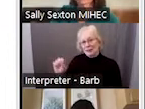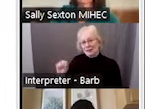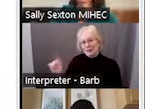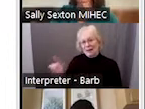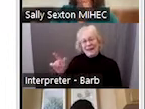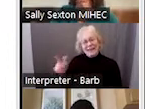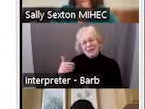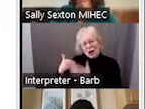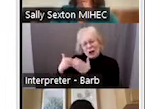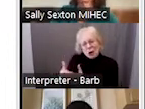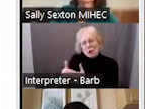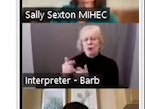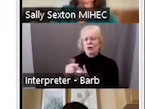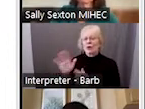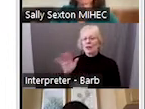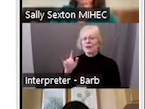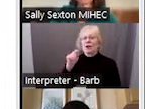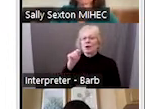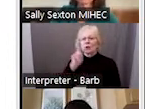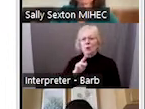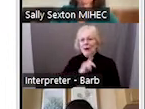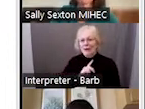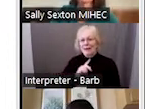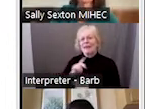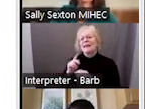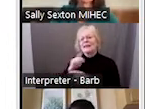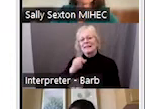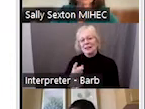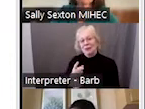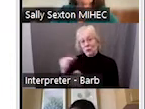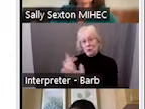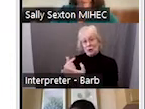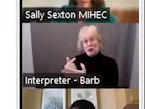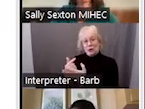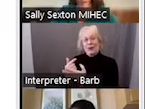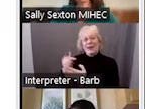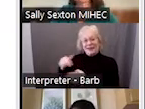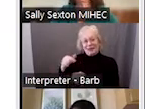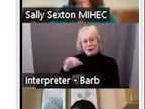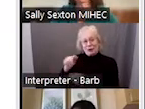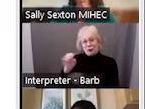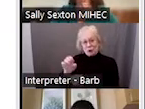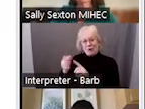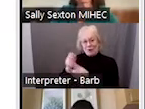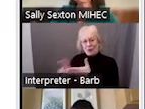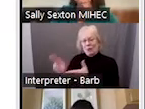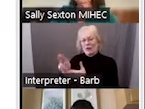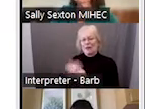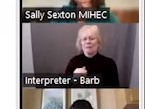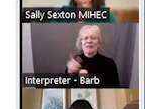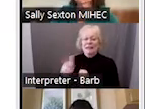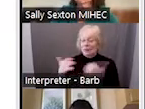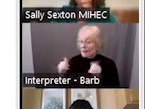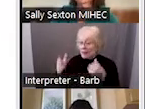is graduating from the University of Denver this June. In his spare time, John enjoys playing basketball, following